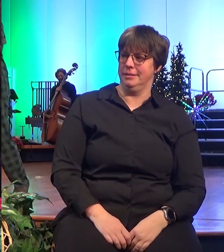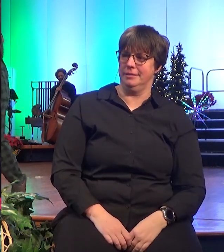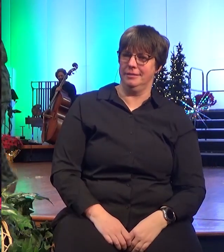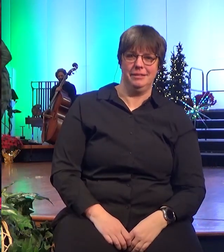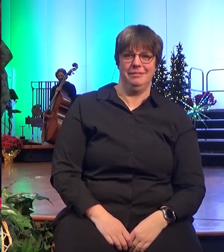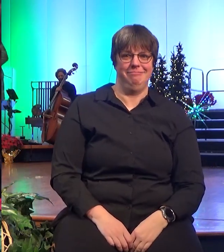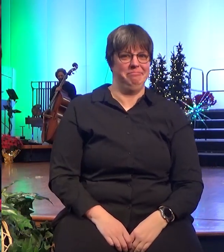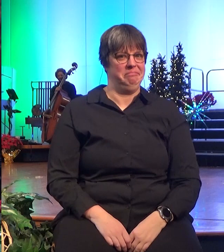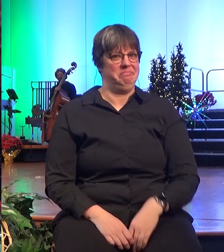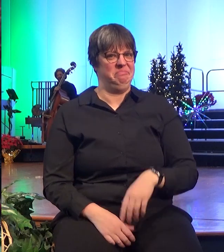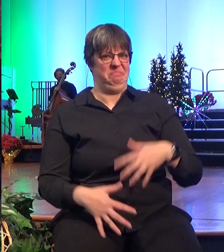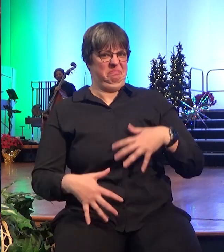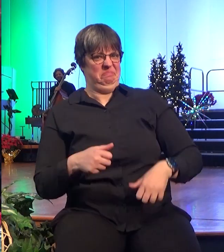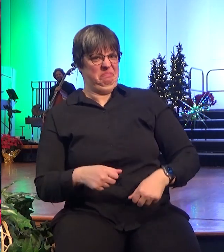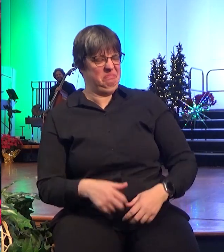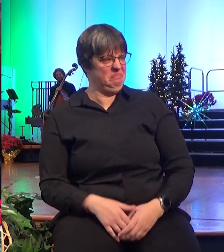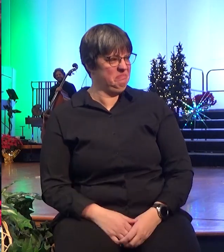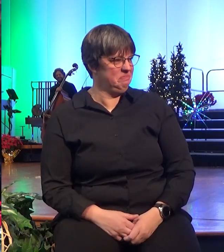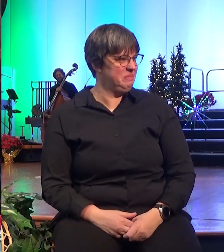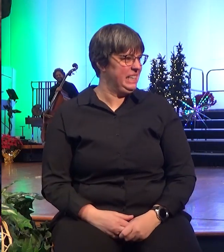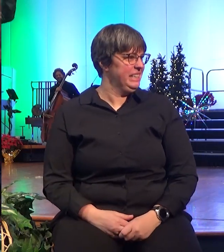Weihnachtsmann! Okay.